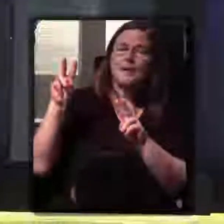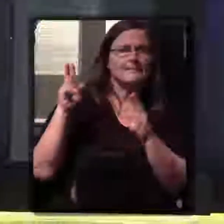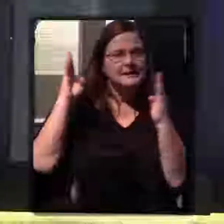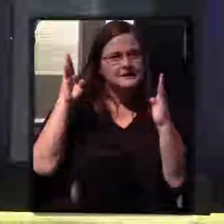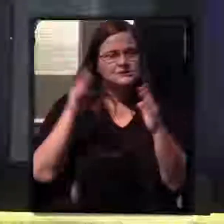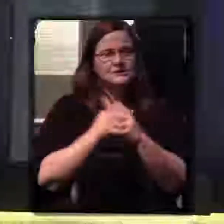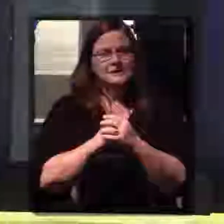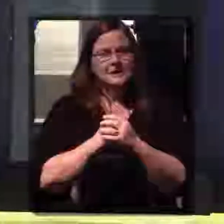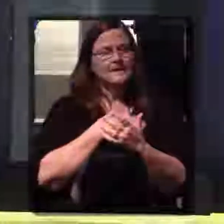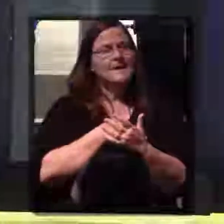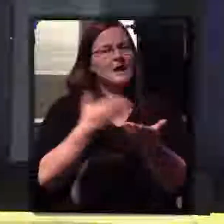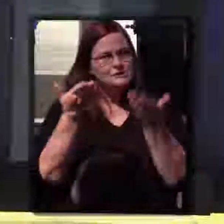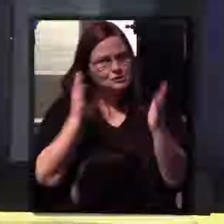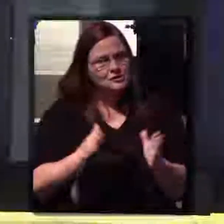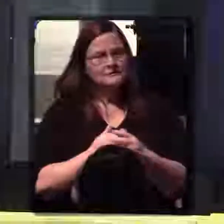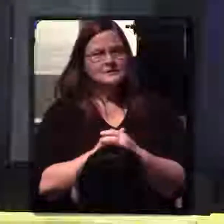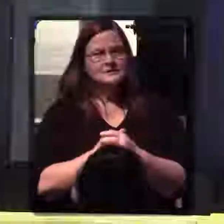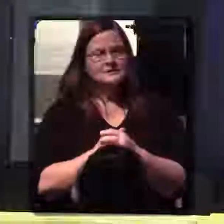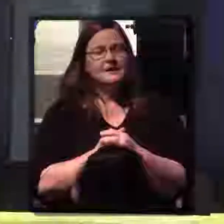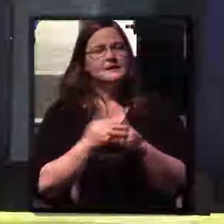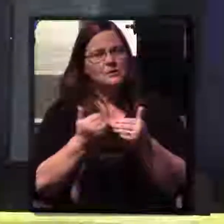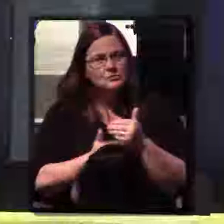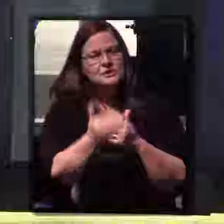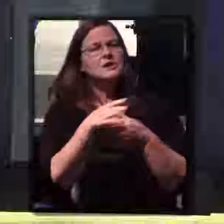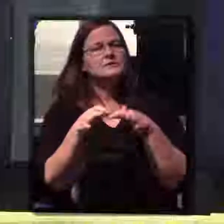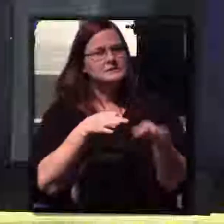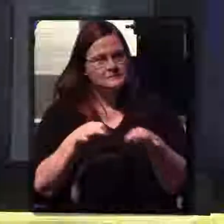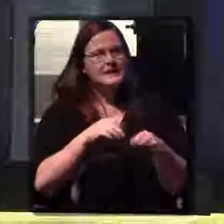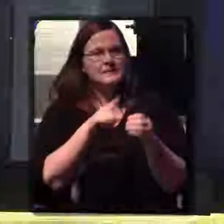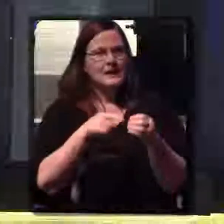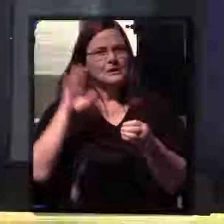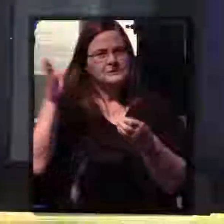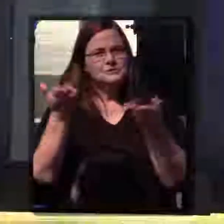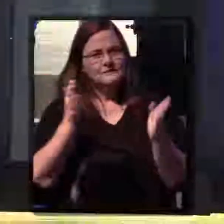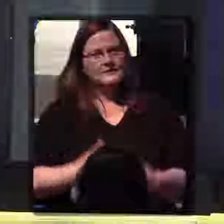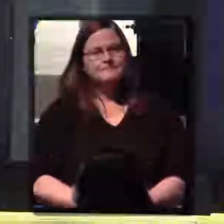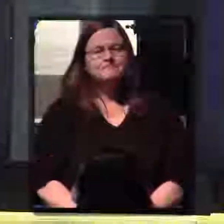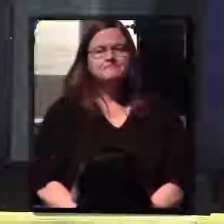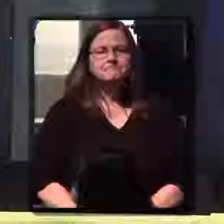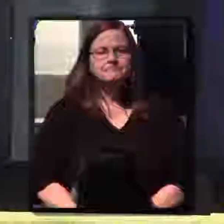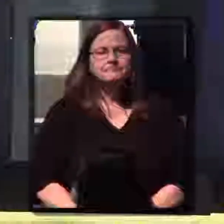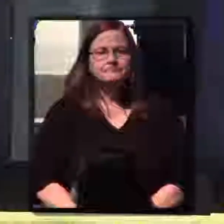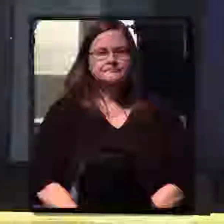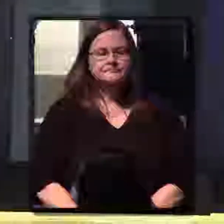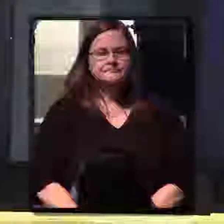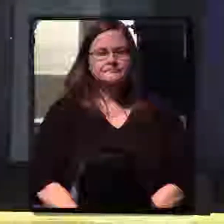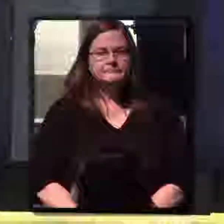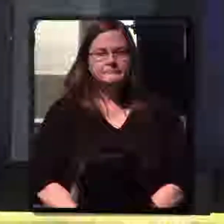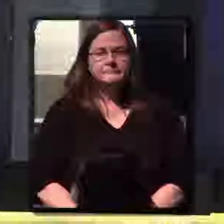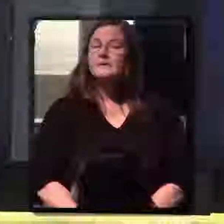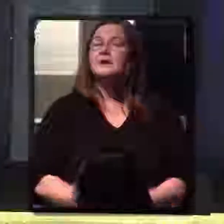prophet, "Behold, look up, pay attention, my servant." And then he goes on to tell us